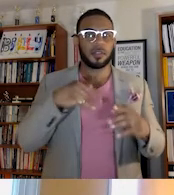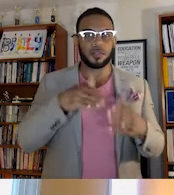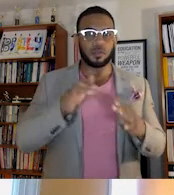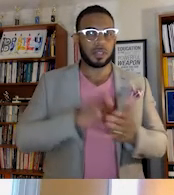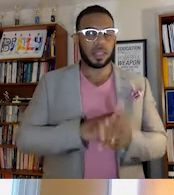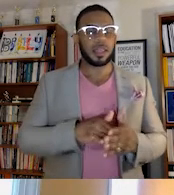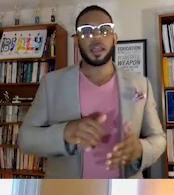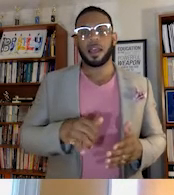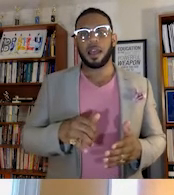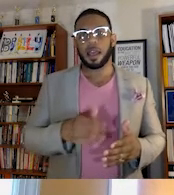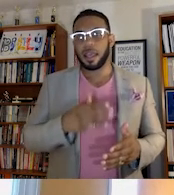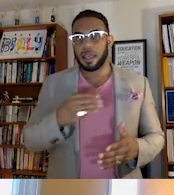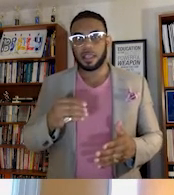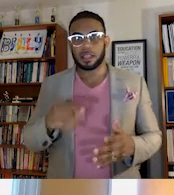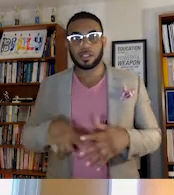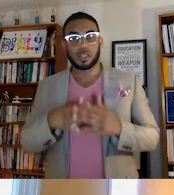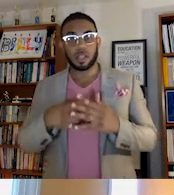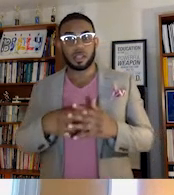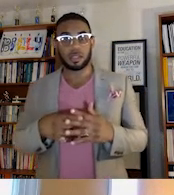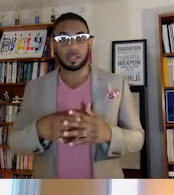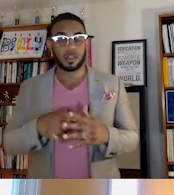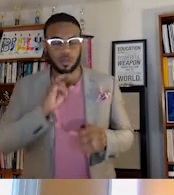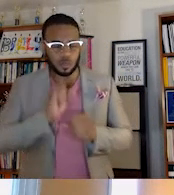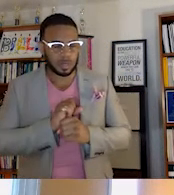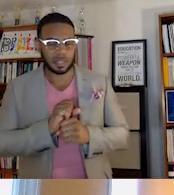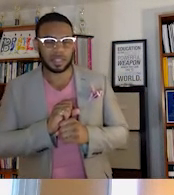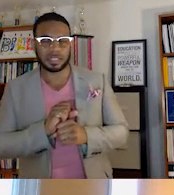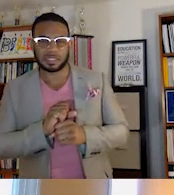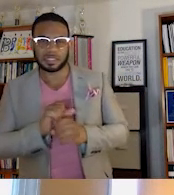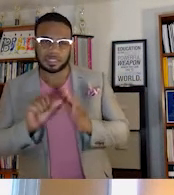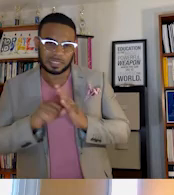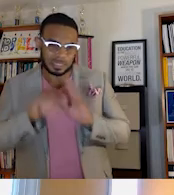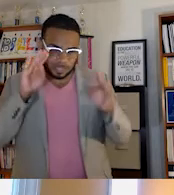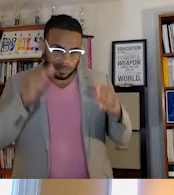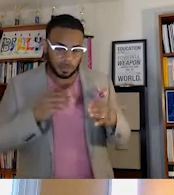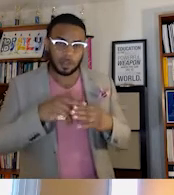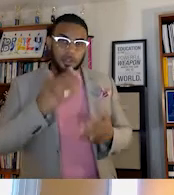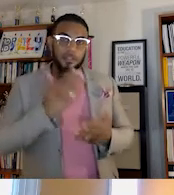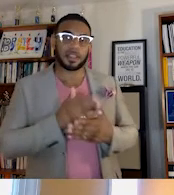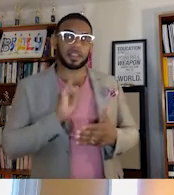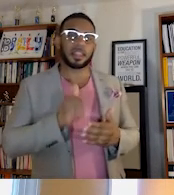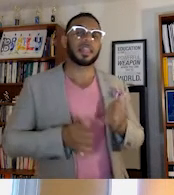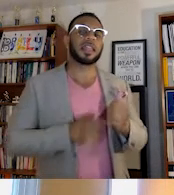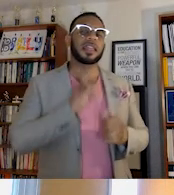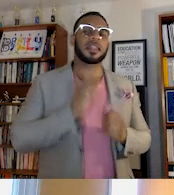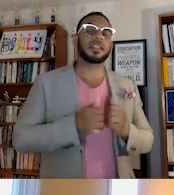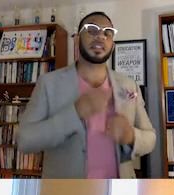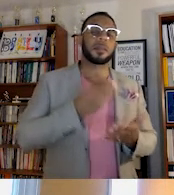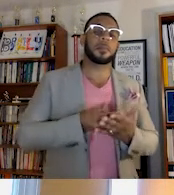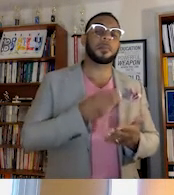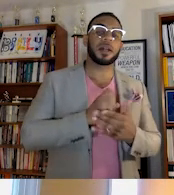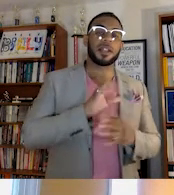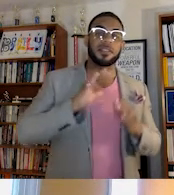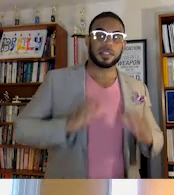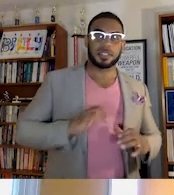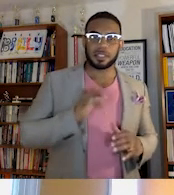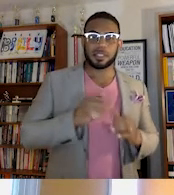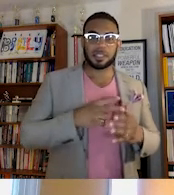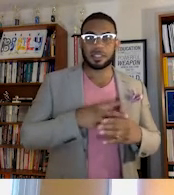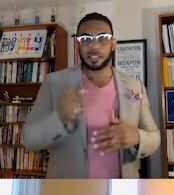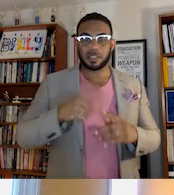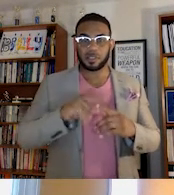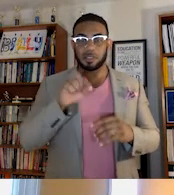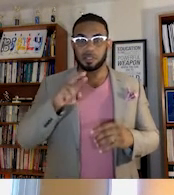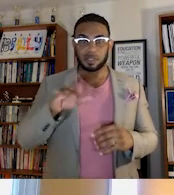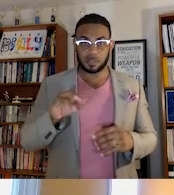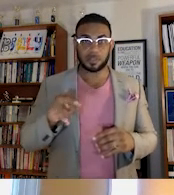that, and start, really clamping down on the fact and that it is the money of the citizens that they're taking to